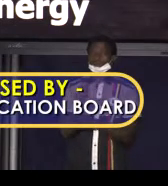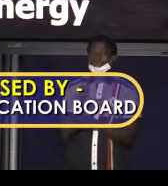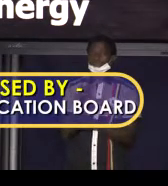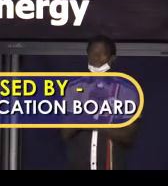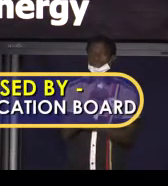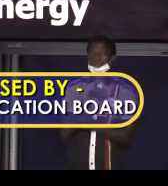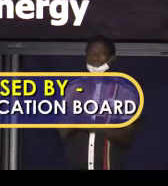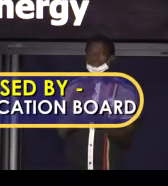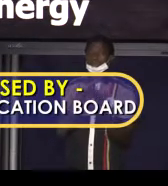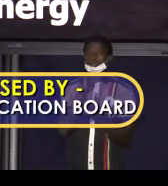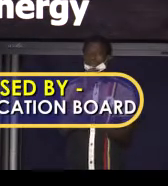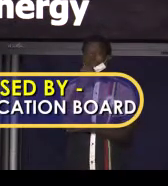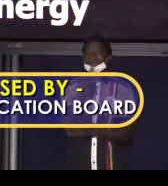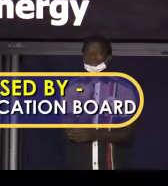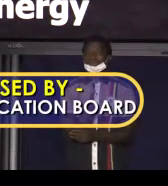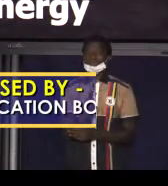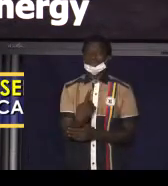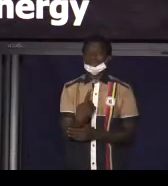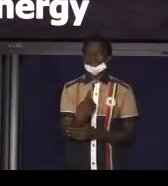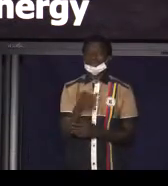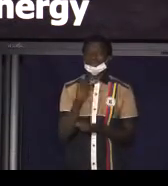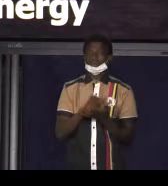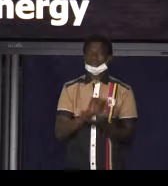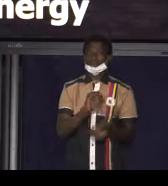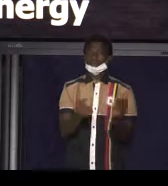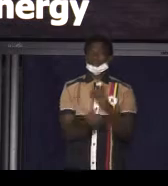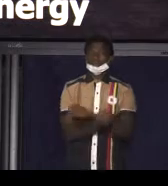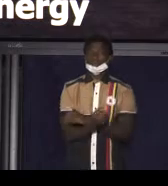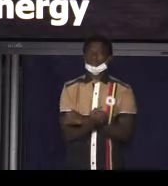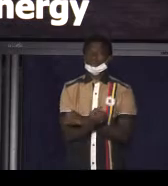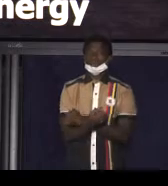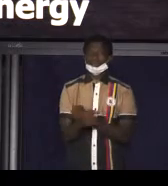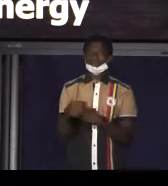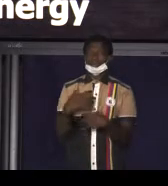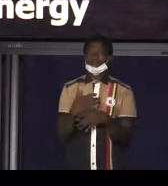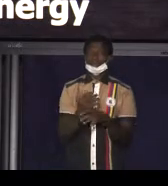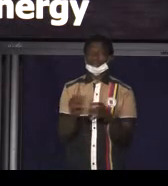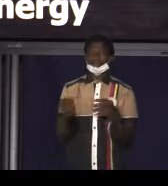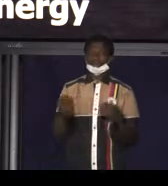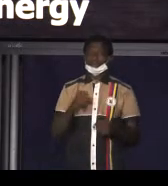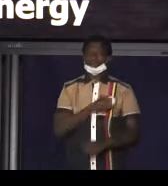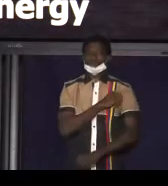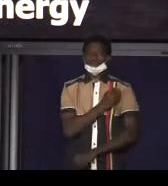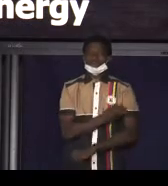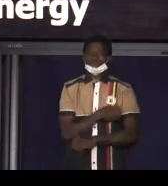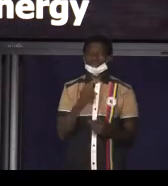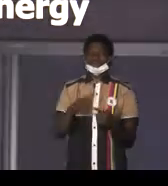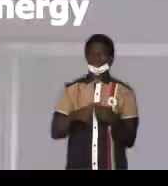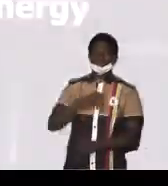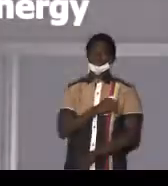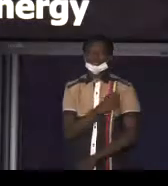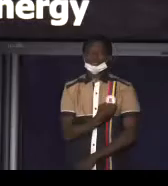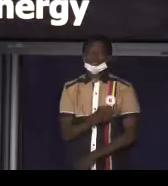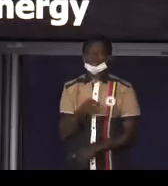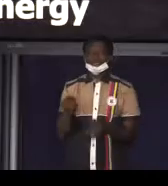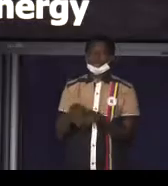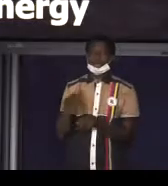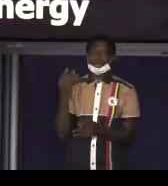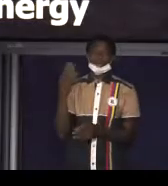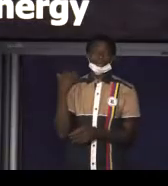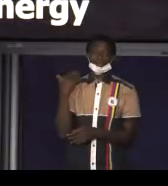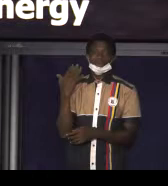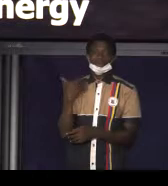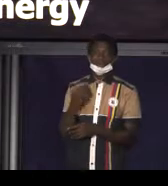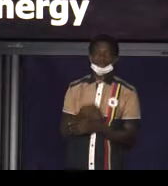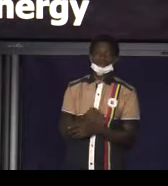C-E-L-L. A cell is a single unit that converts chemical energy into electrical energy. Like the slide